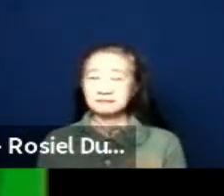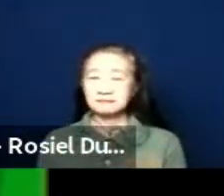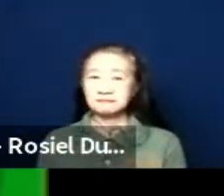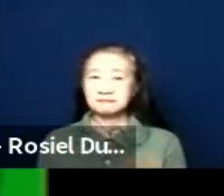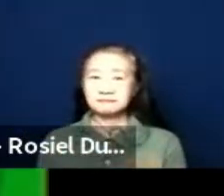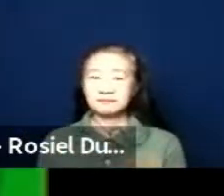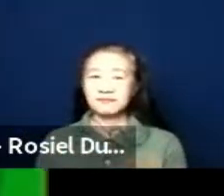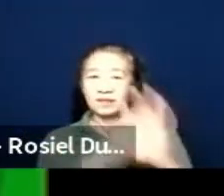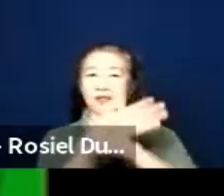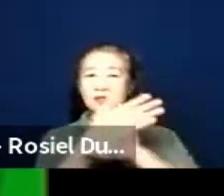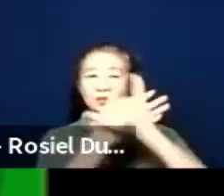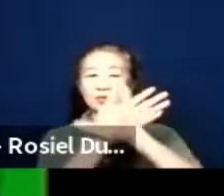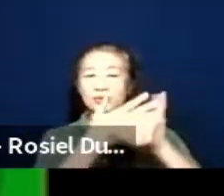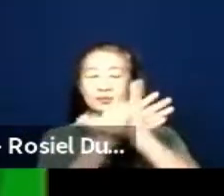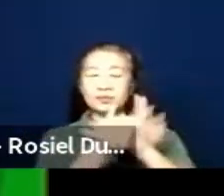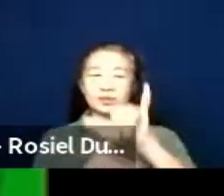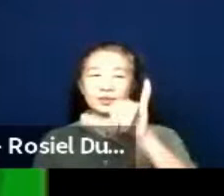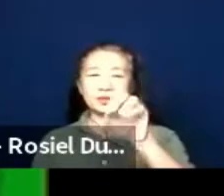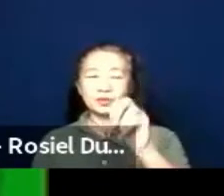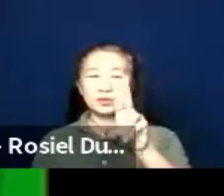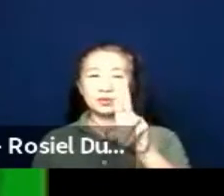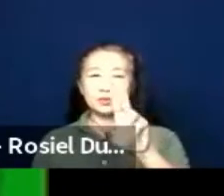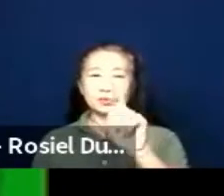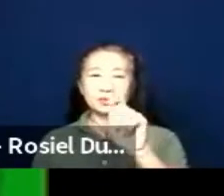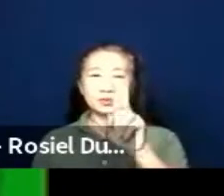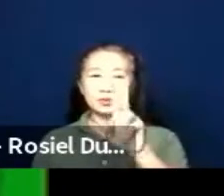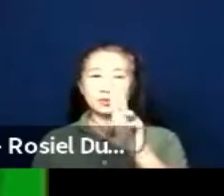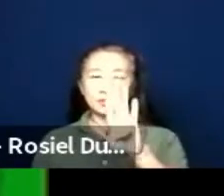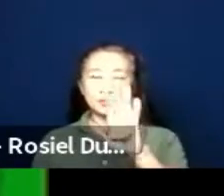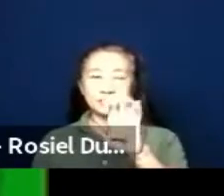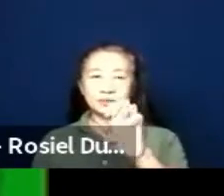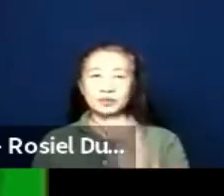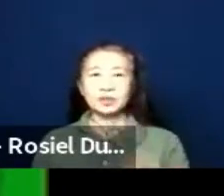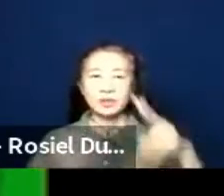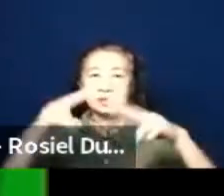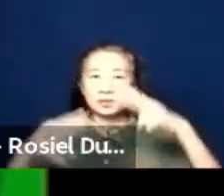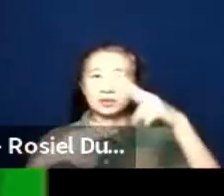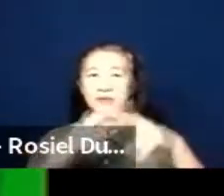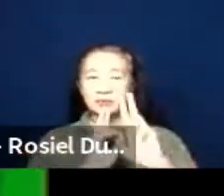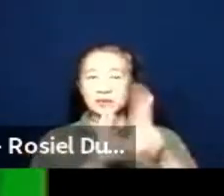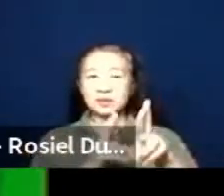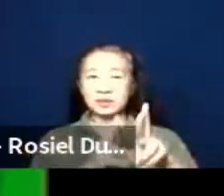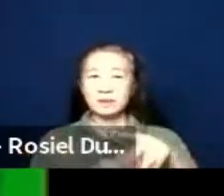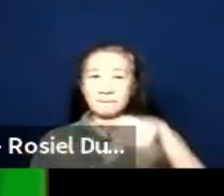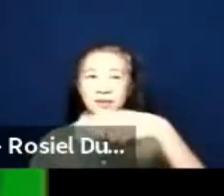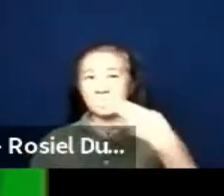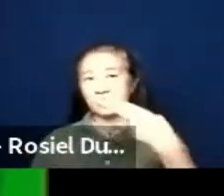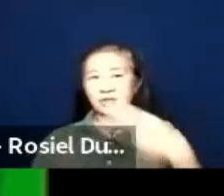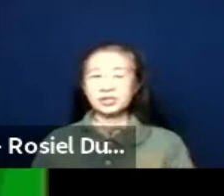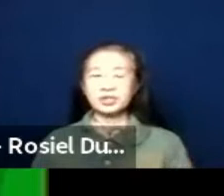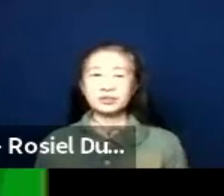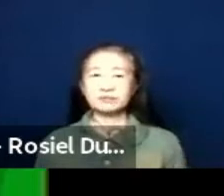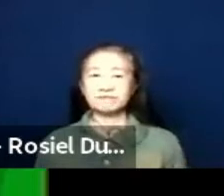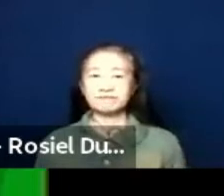YouTube link or my YouTube channel, the Autism Response PH.